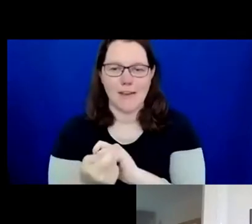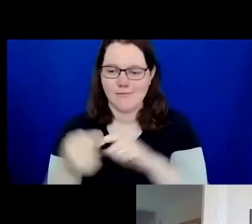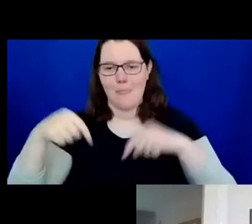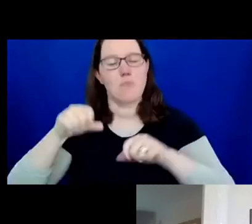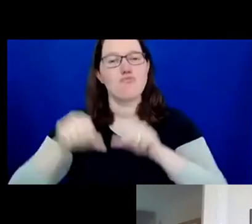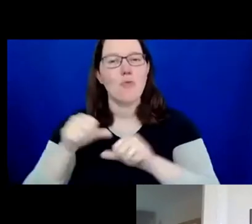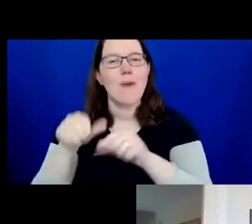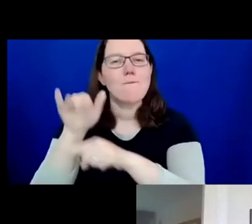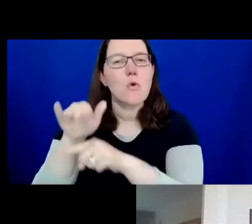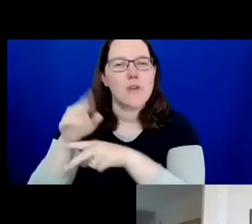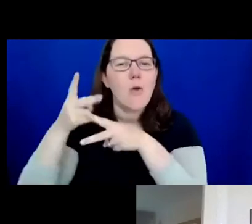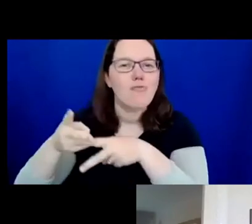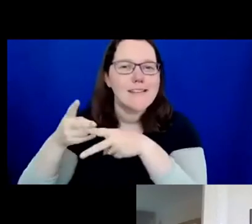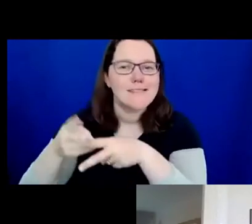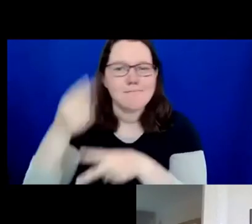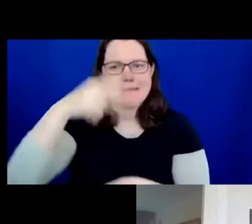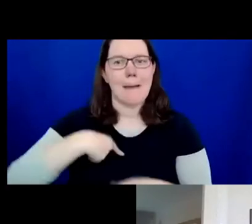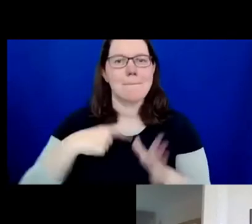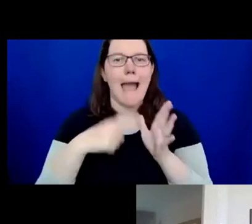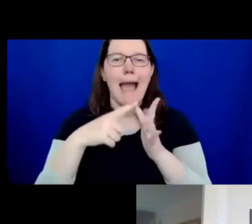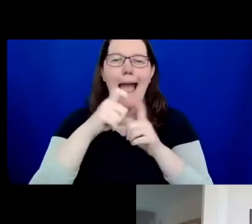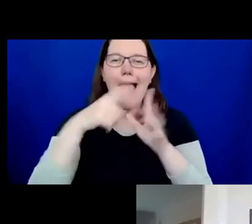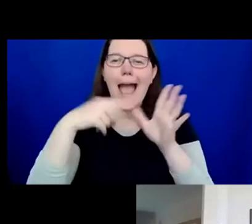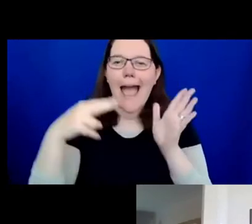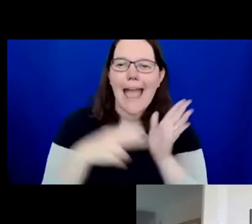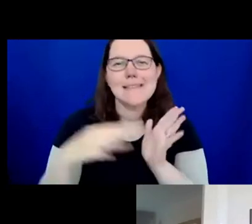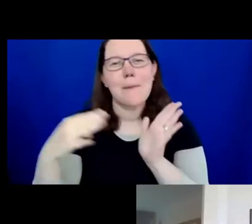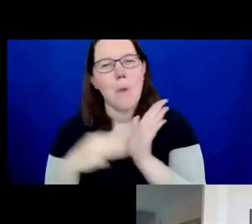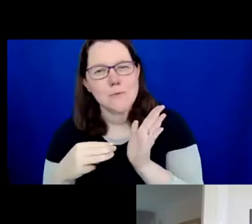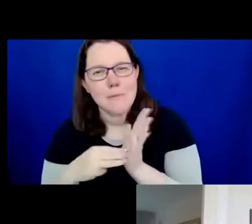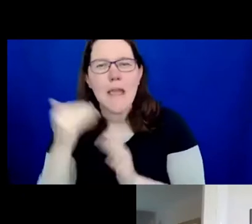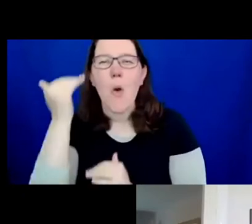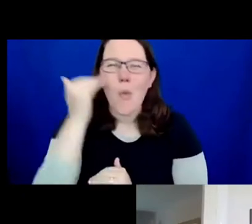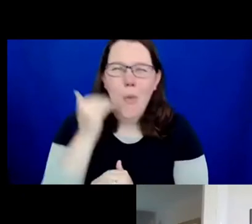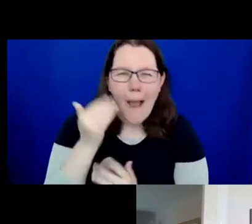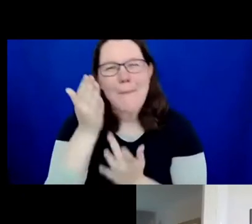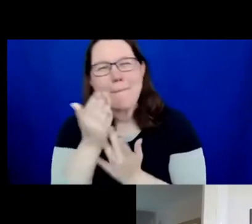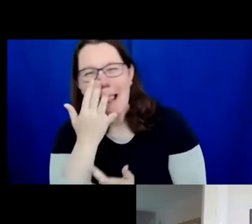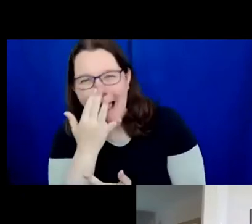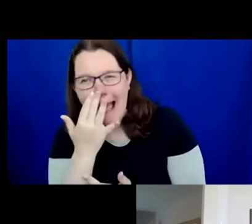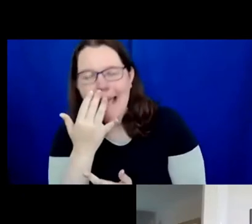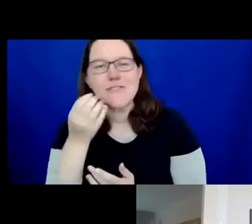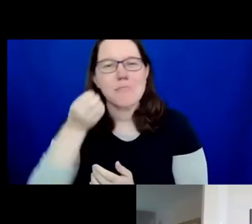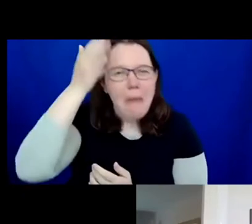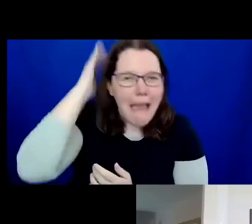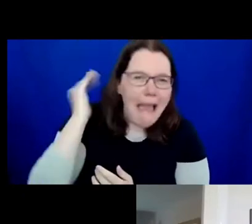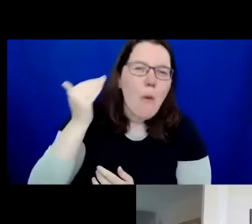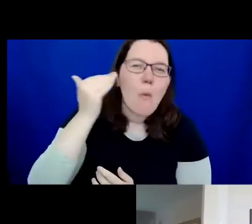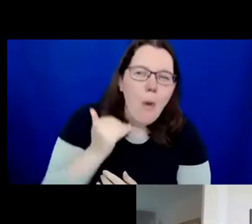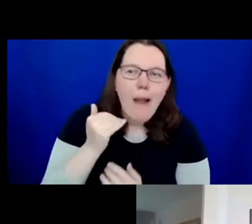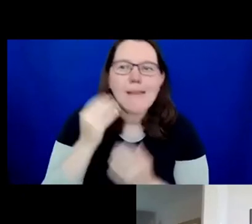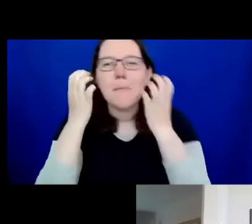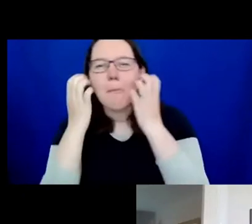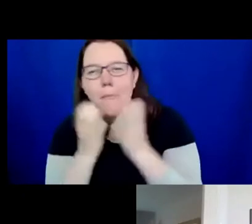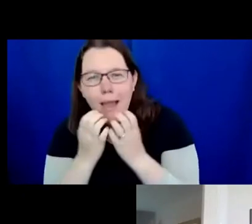Programme. I'm Aidan Mosby, a white middle-aged male with white hair, a white beard and black glasses. For